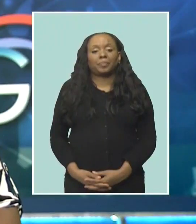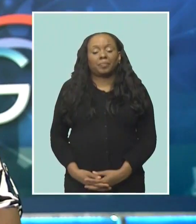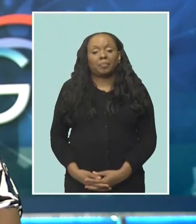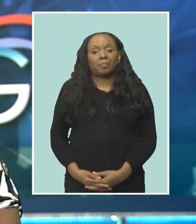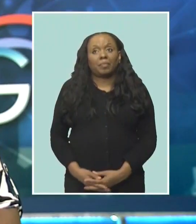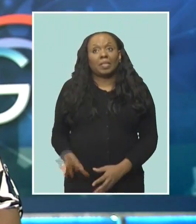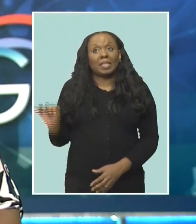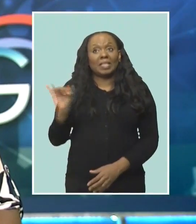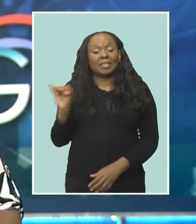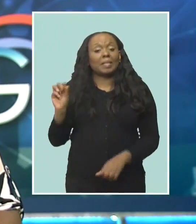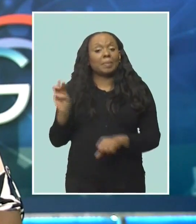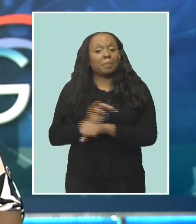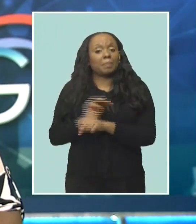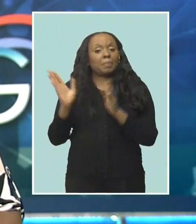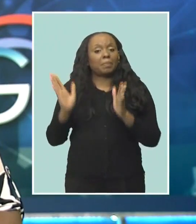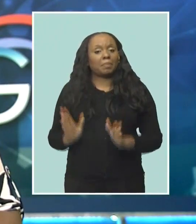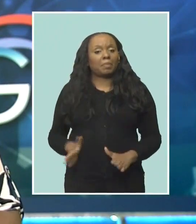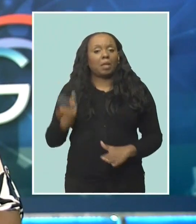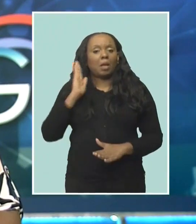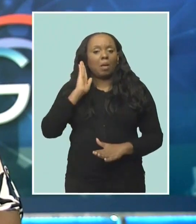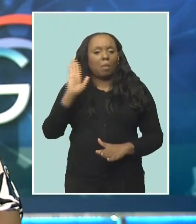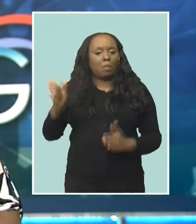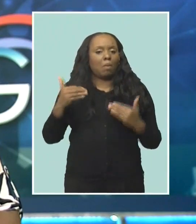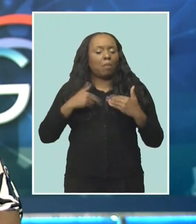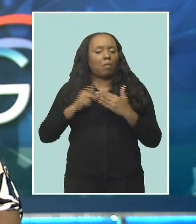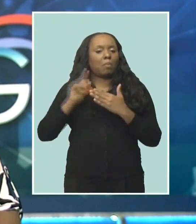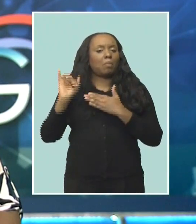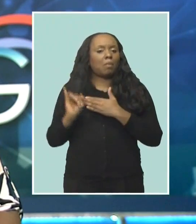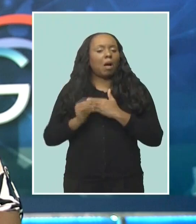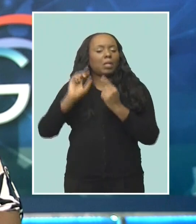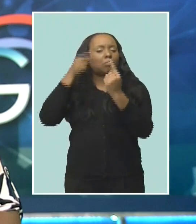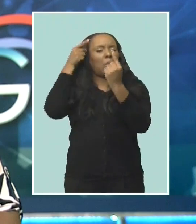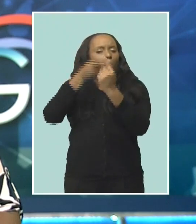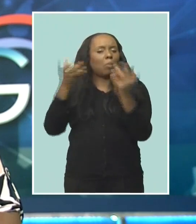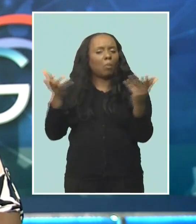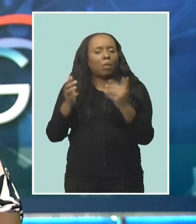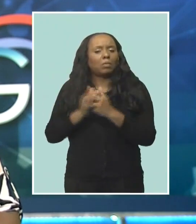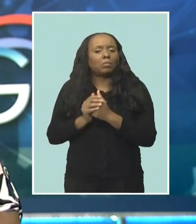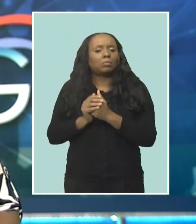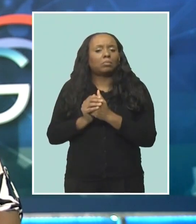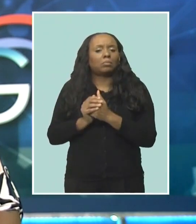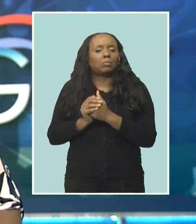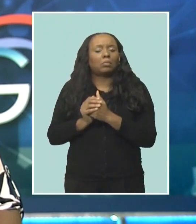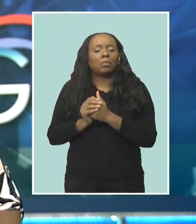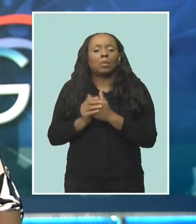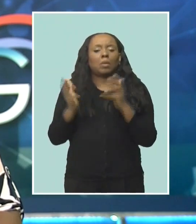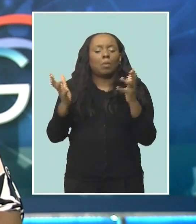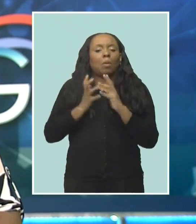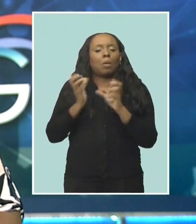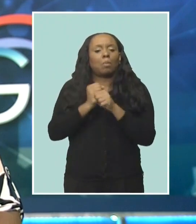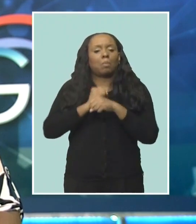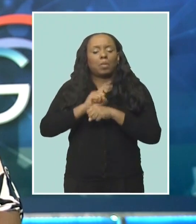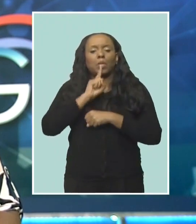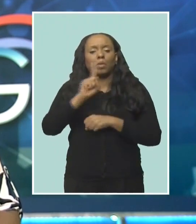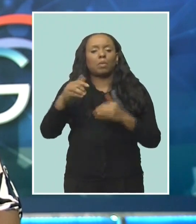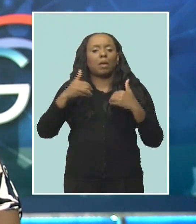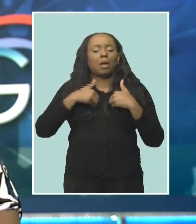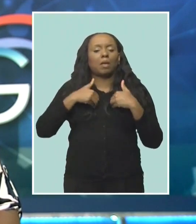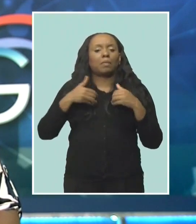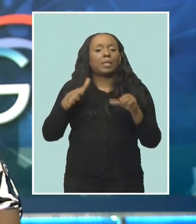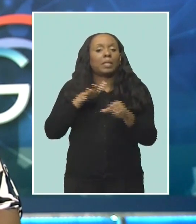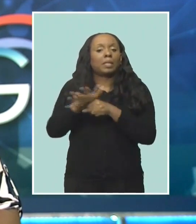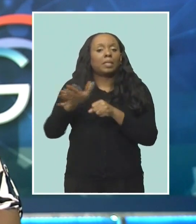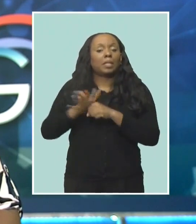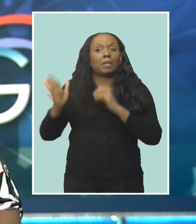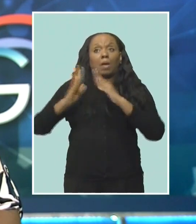And the Ministry of Housing, Lands and Maintenance will be embarking on a project aimed at reducing the density in housing estates in the Pine St.